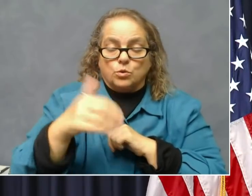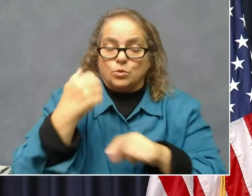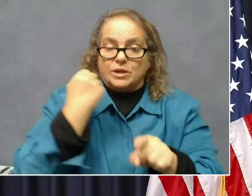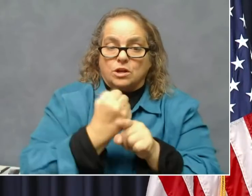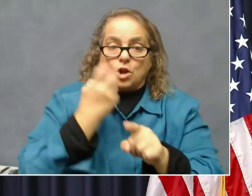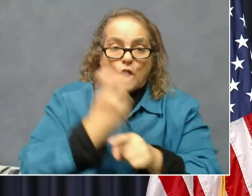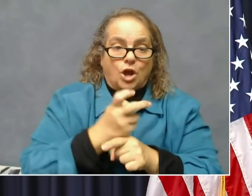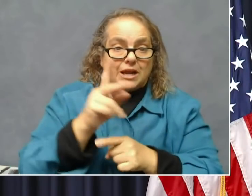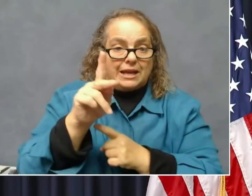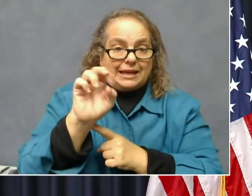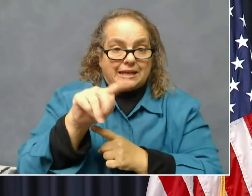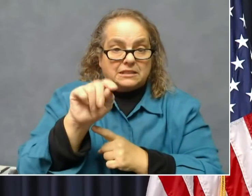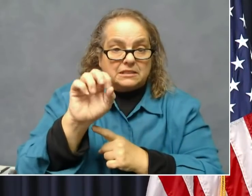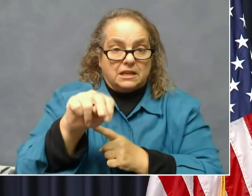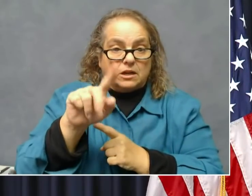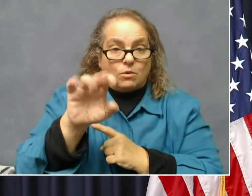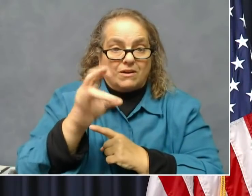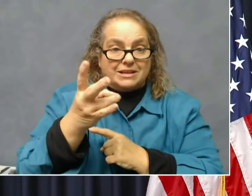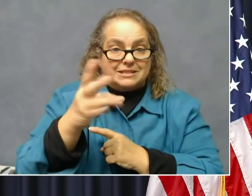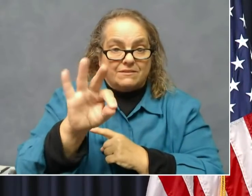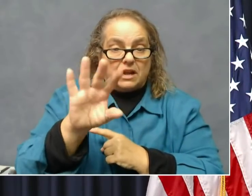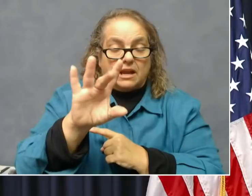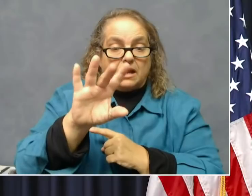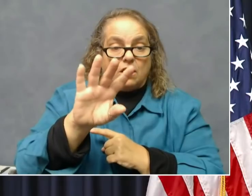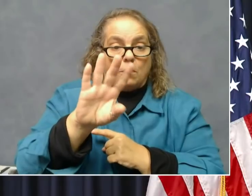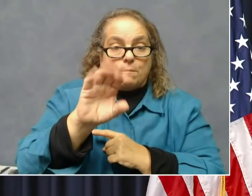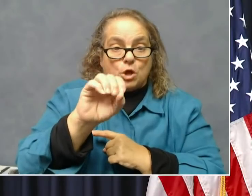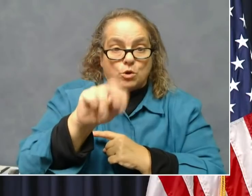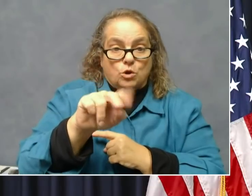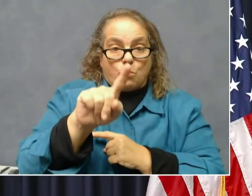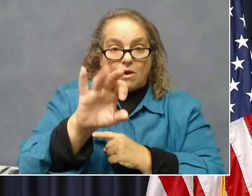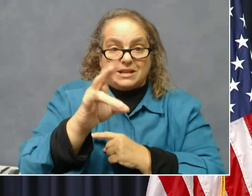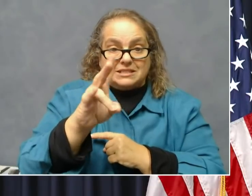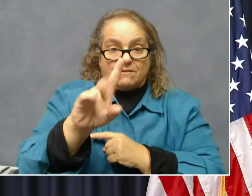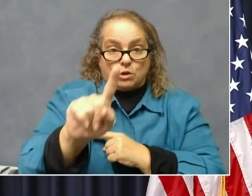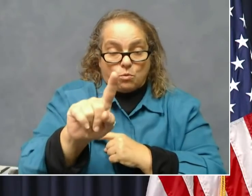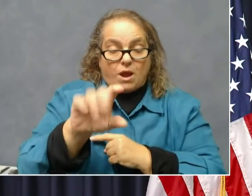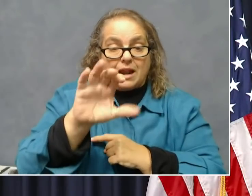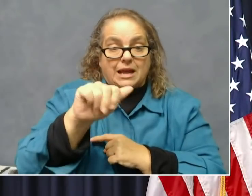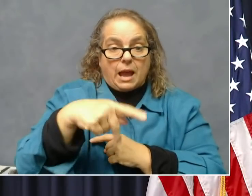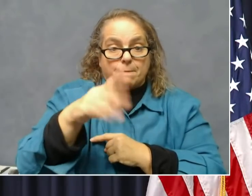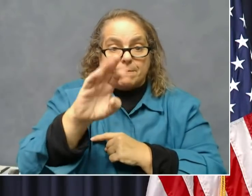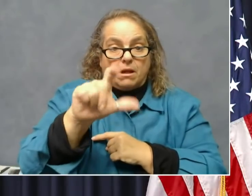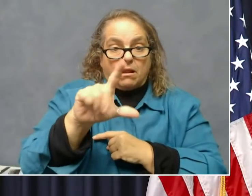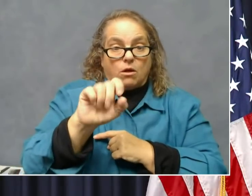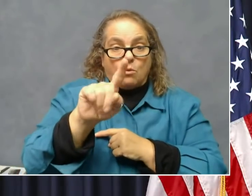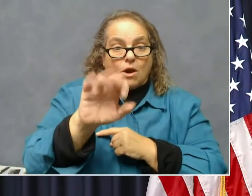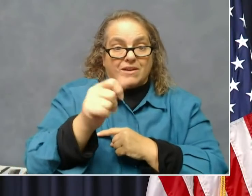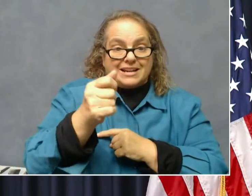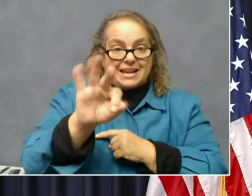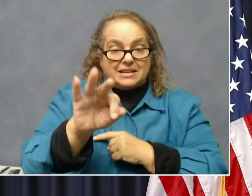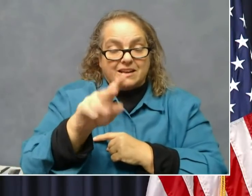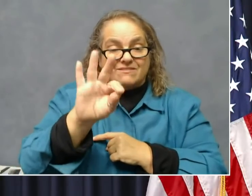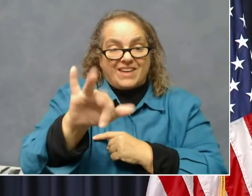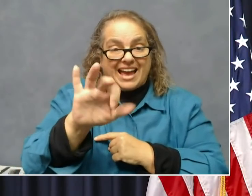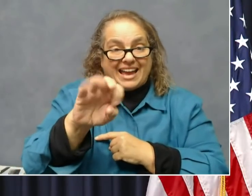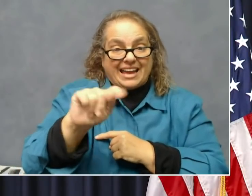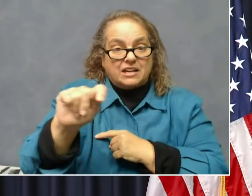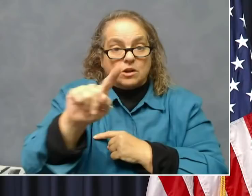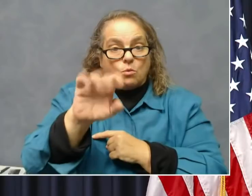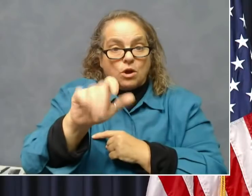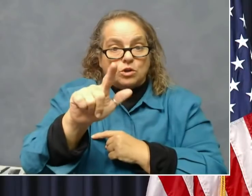Kenton, 178. Boone, 171. Campbell, 119. Fayette is here with